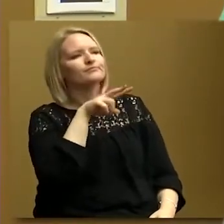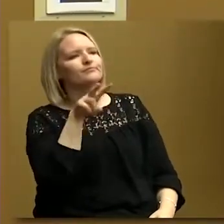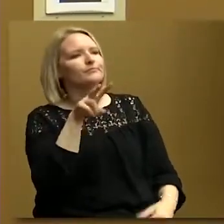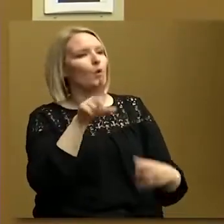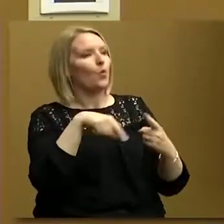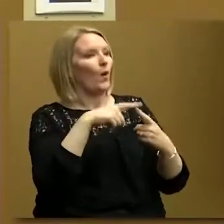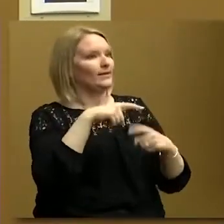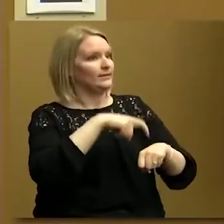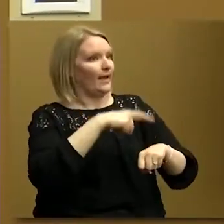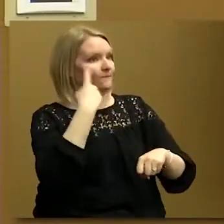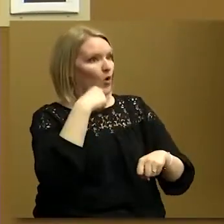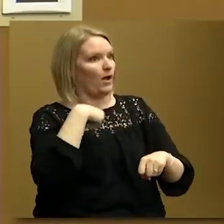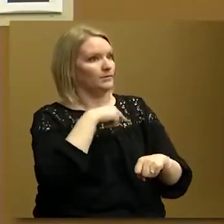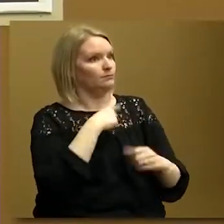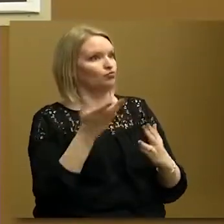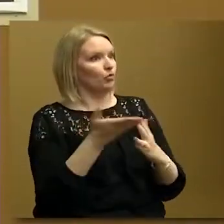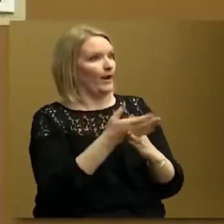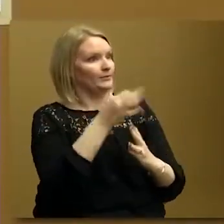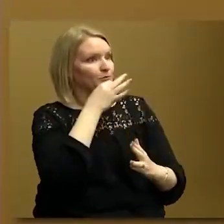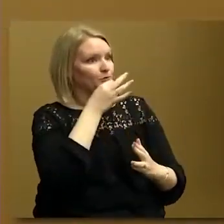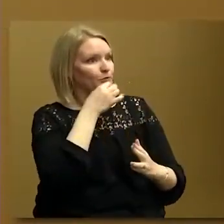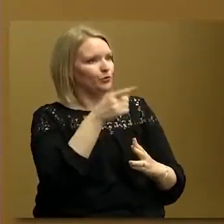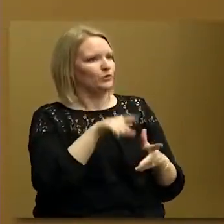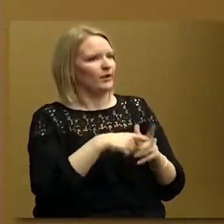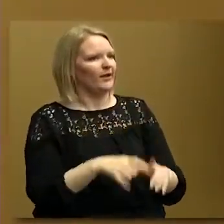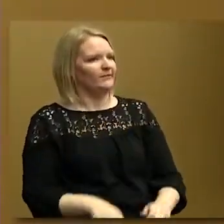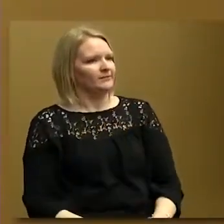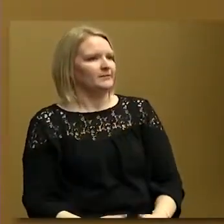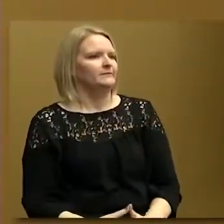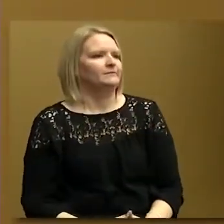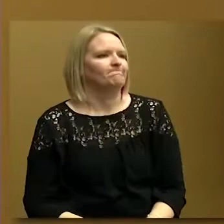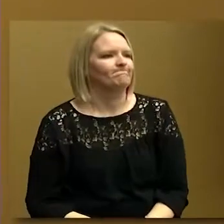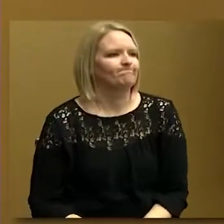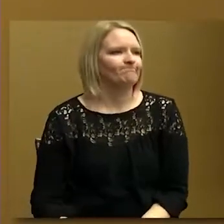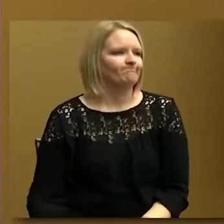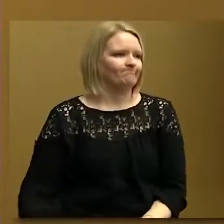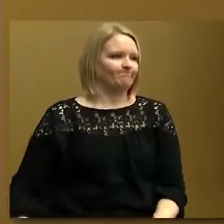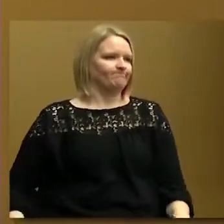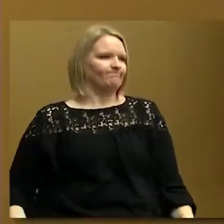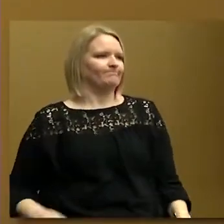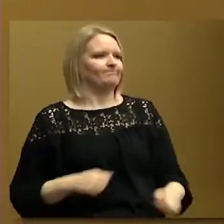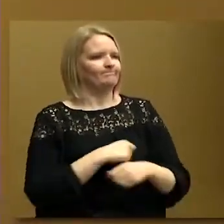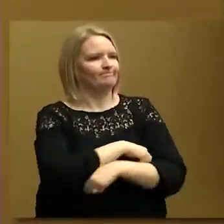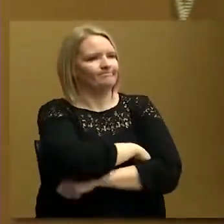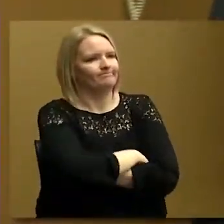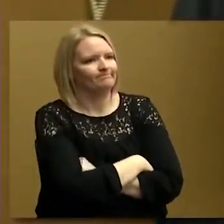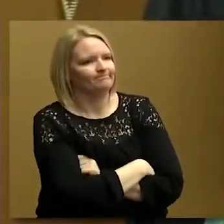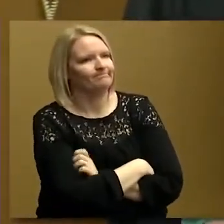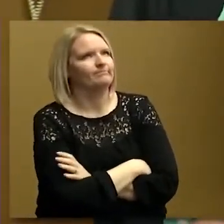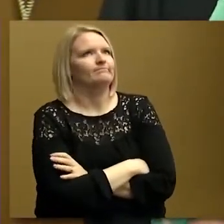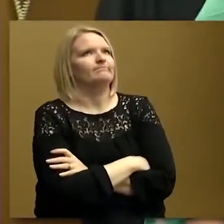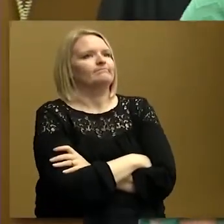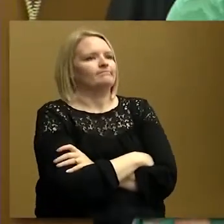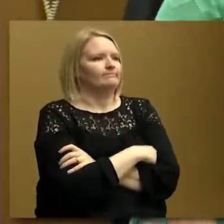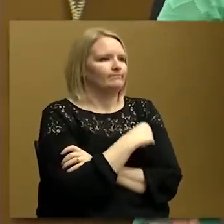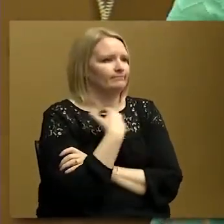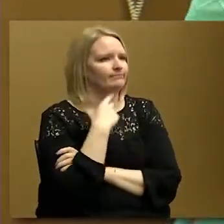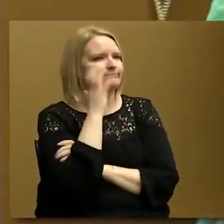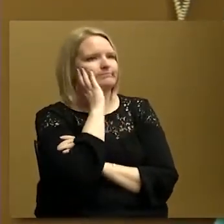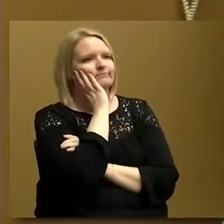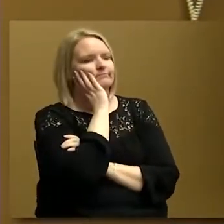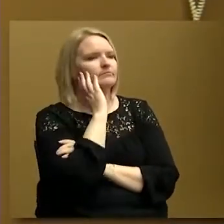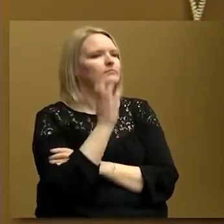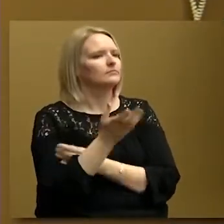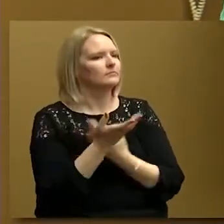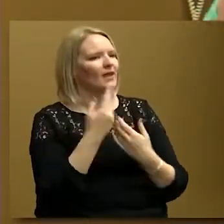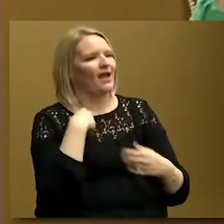it's time for us to have a break, because you start like wiggling in your seat, and you start moving around, you start, you know, and